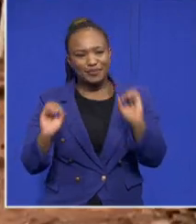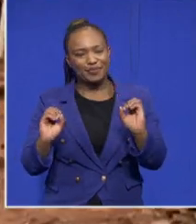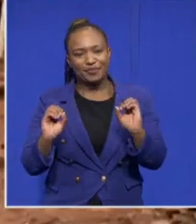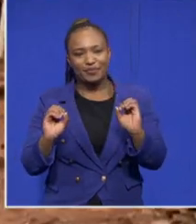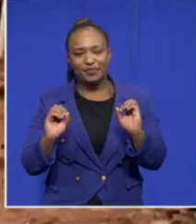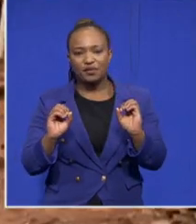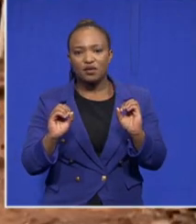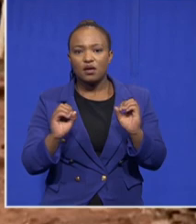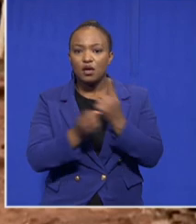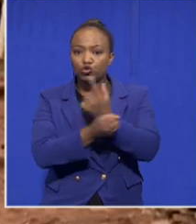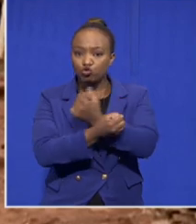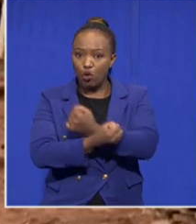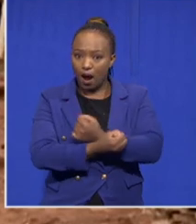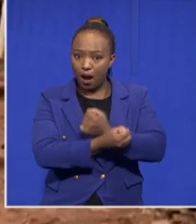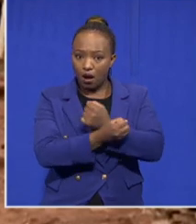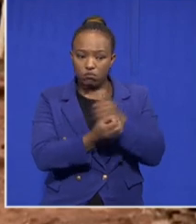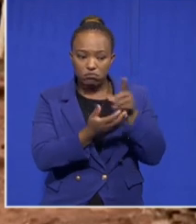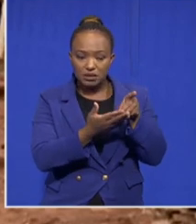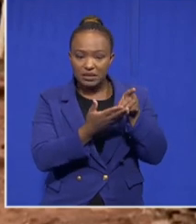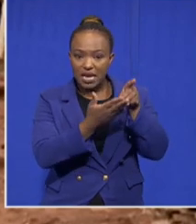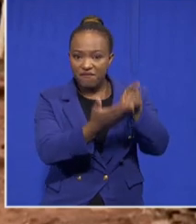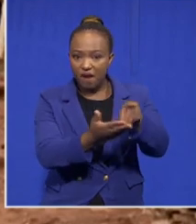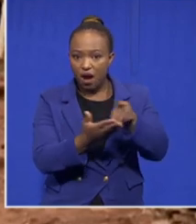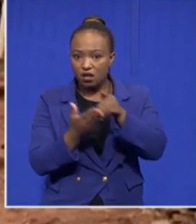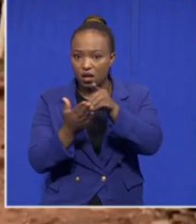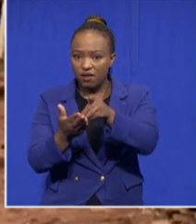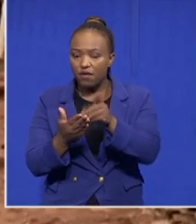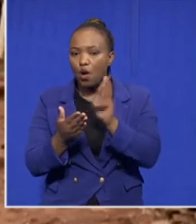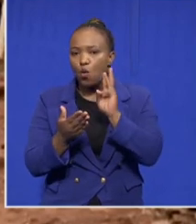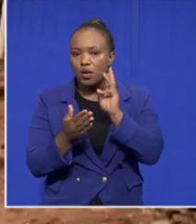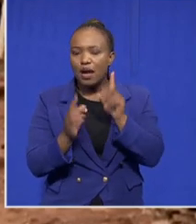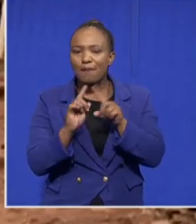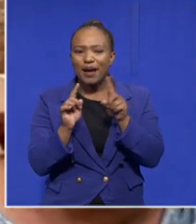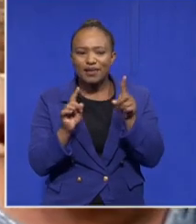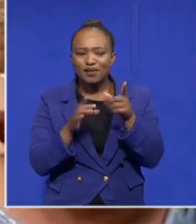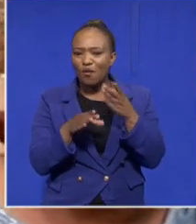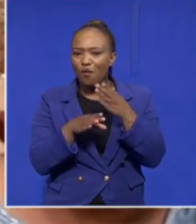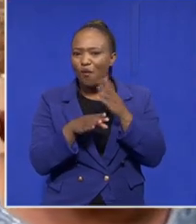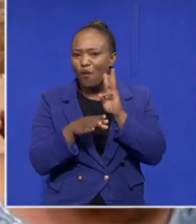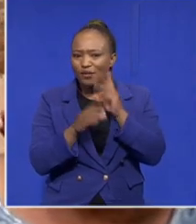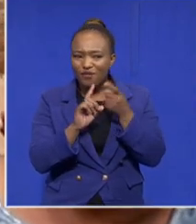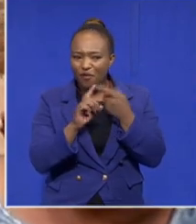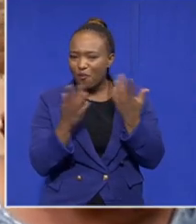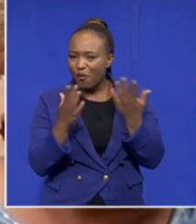deliver contaminated water. We don't know where do they get it.